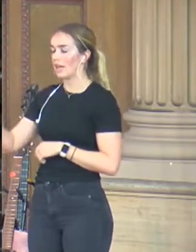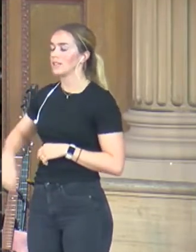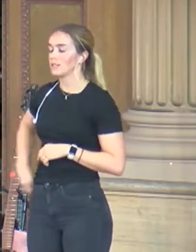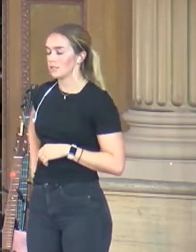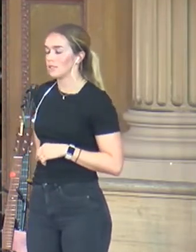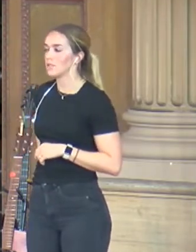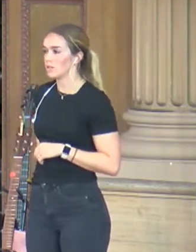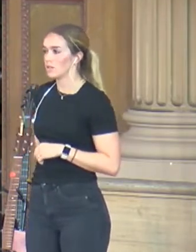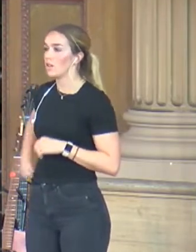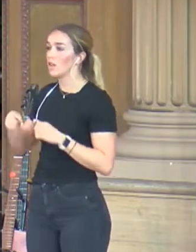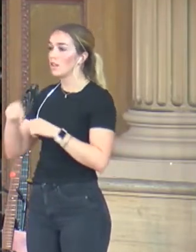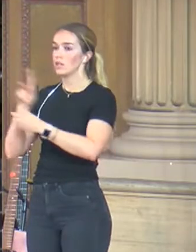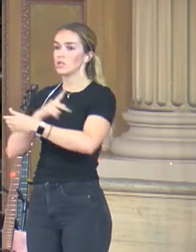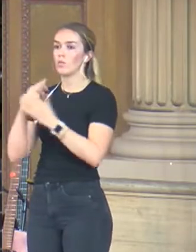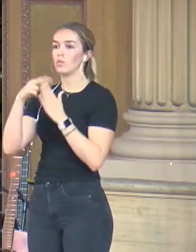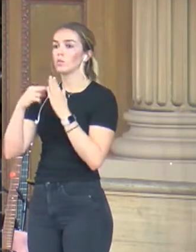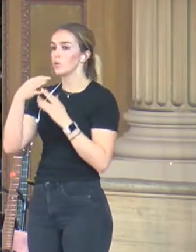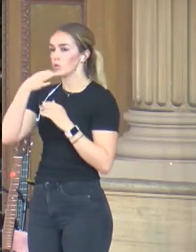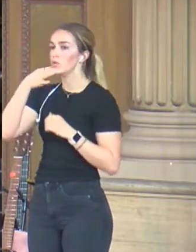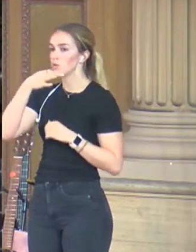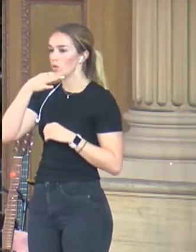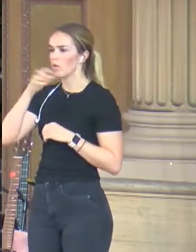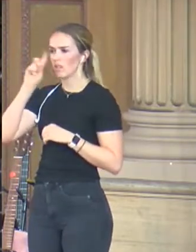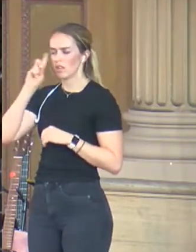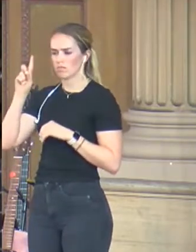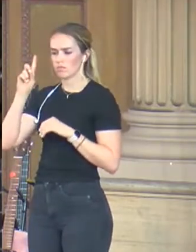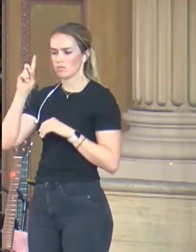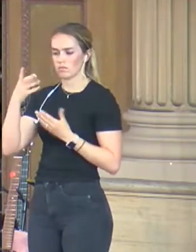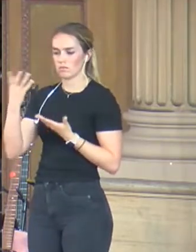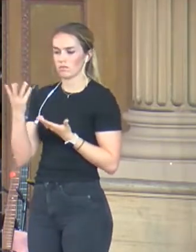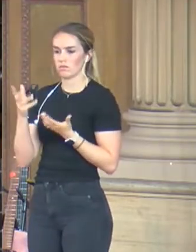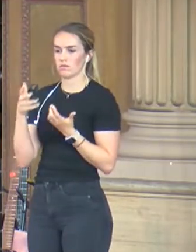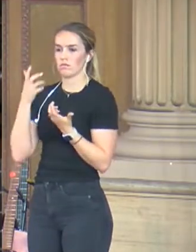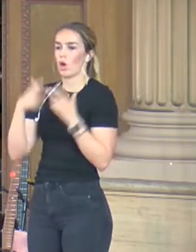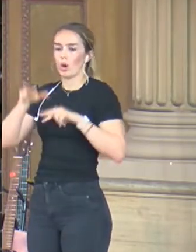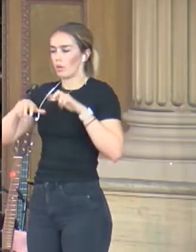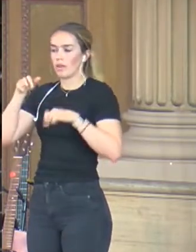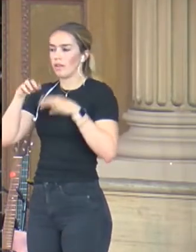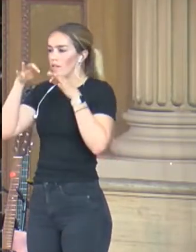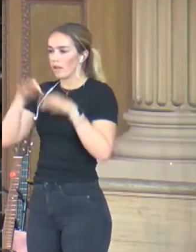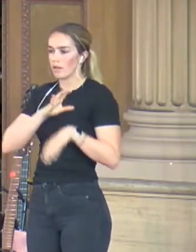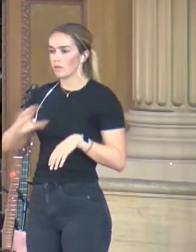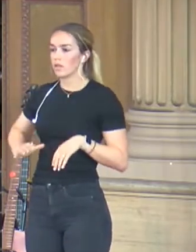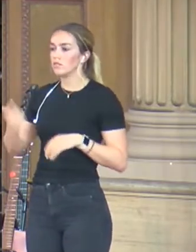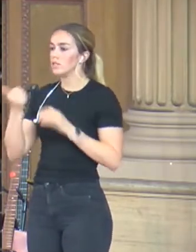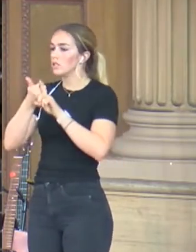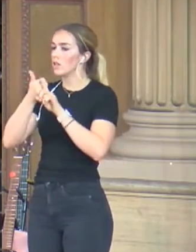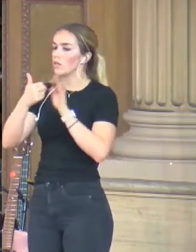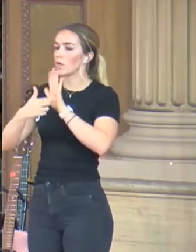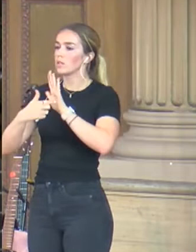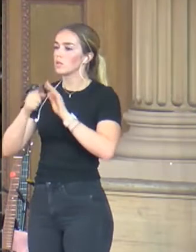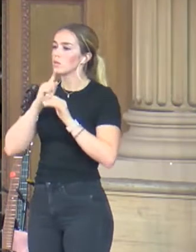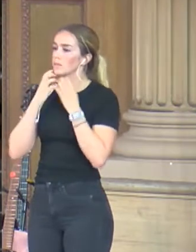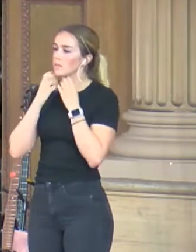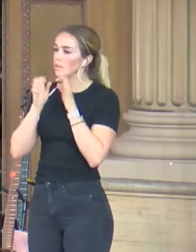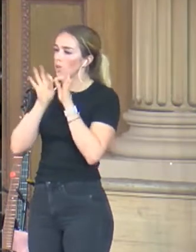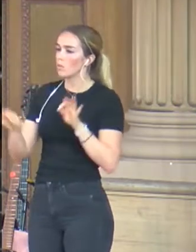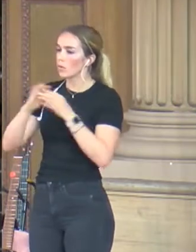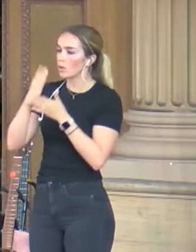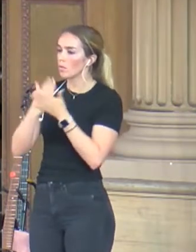And this psalm, which we'll read in a second, can seem almost out of place in our Christian faith because it actually represents an important dimension